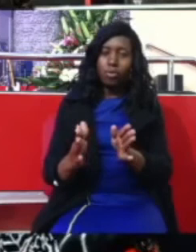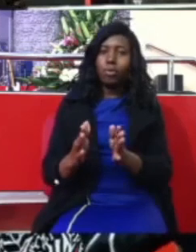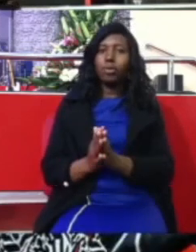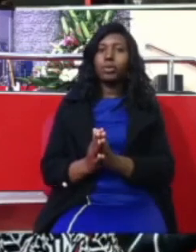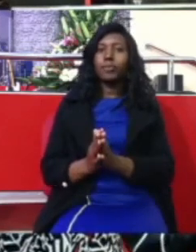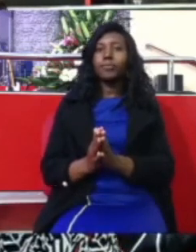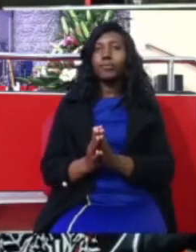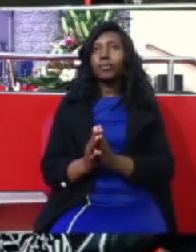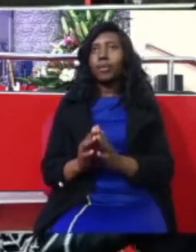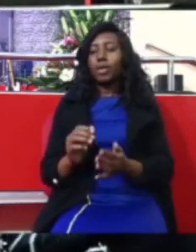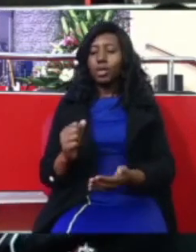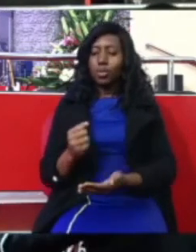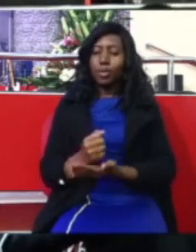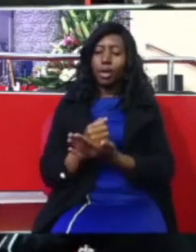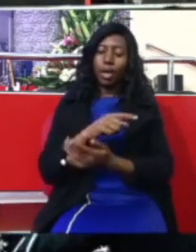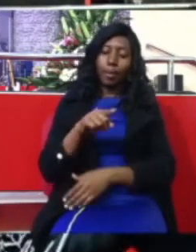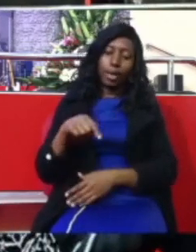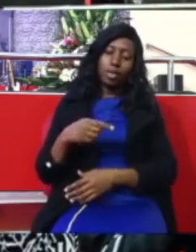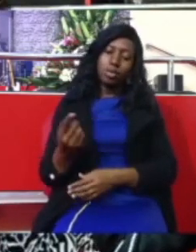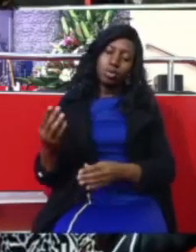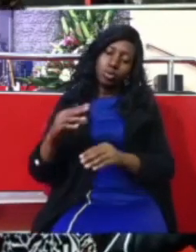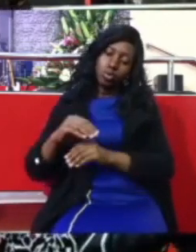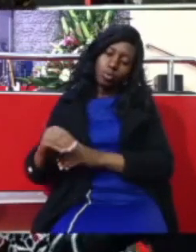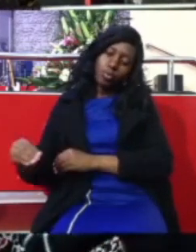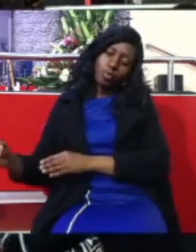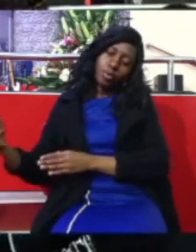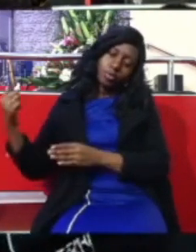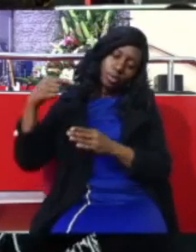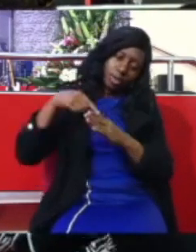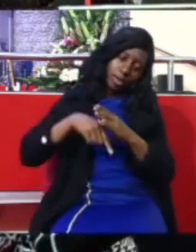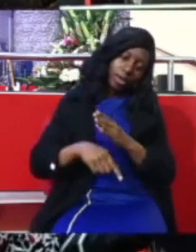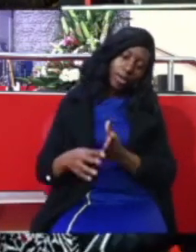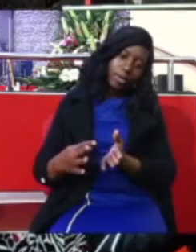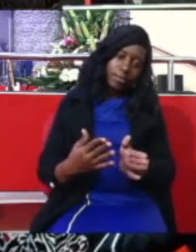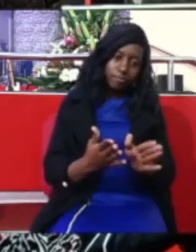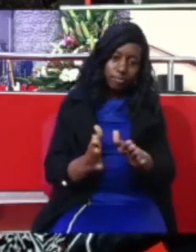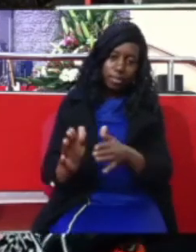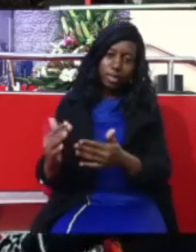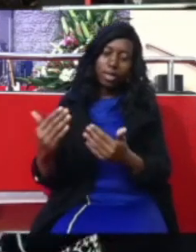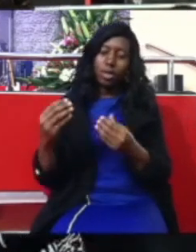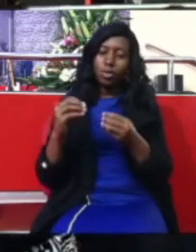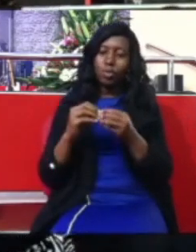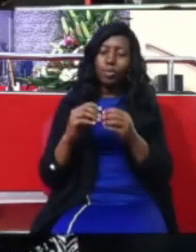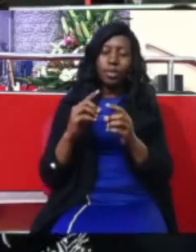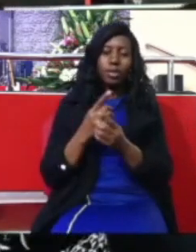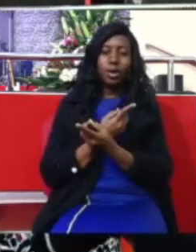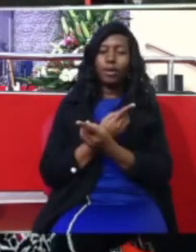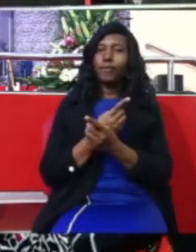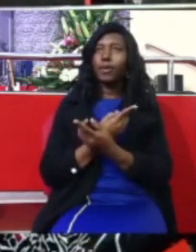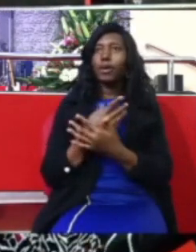get into deep sea, our Father, where we can experience the supernatural, oh God, where we can experience